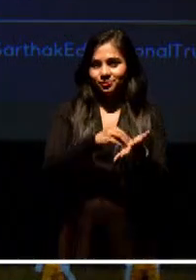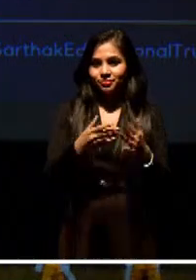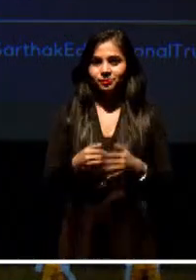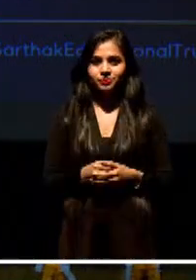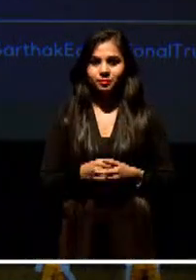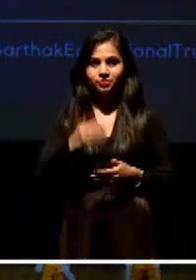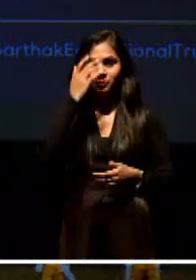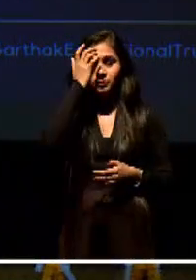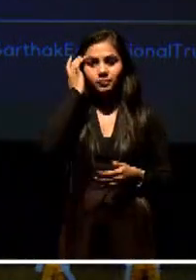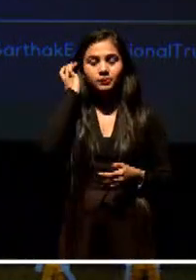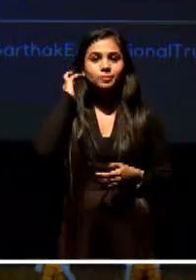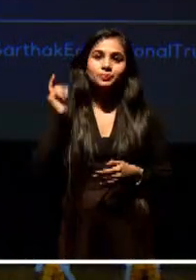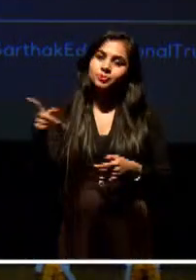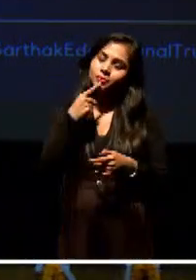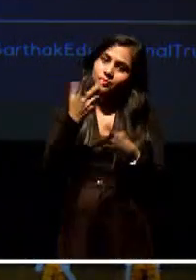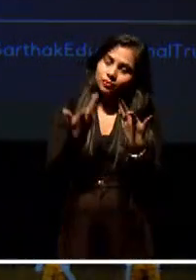You have said everything, Samir.